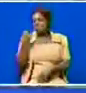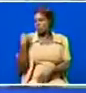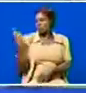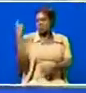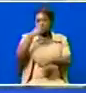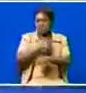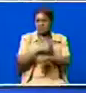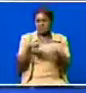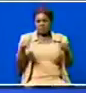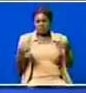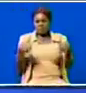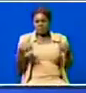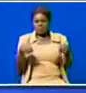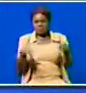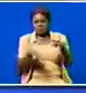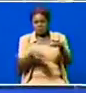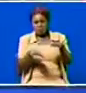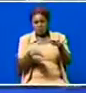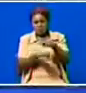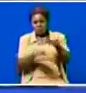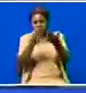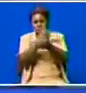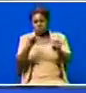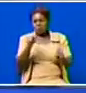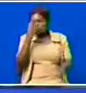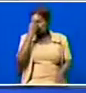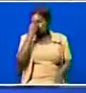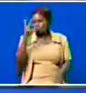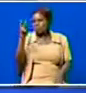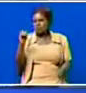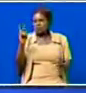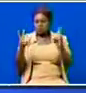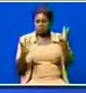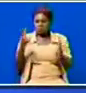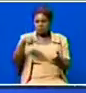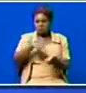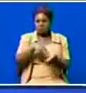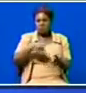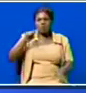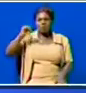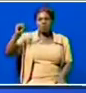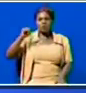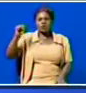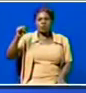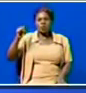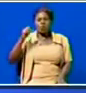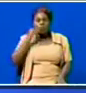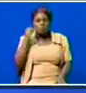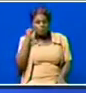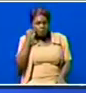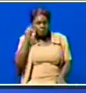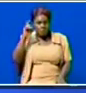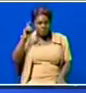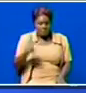days rattled Kenyatta's deputy William Ruto's 2022 presidential bid. I think it's a political move, and it